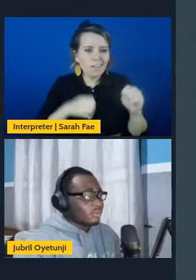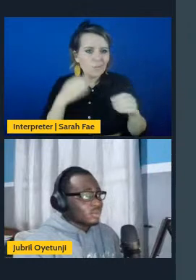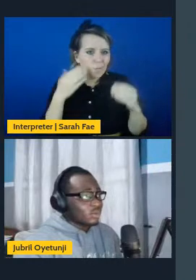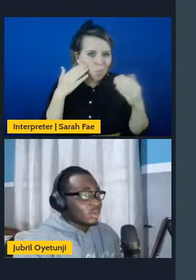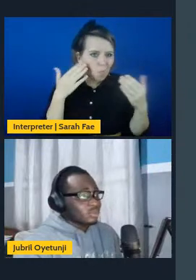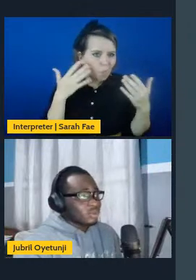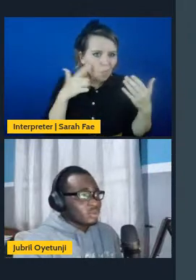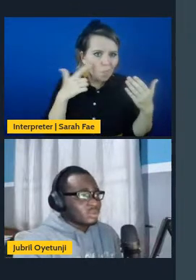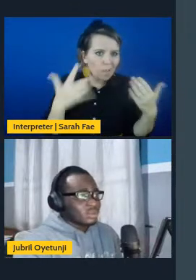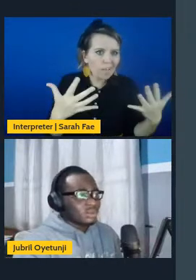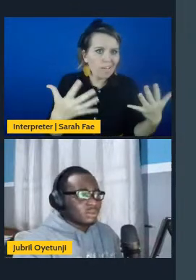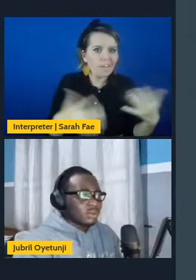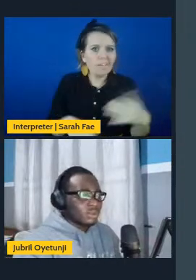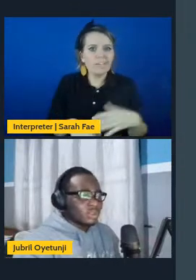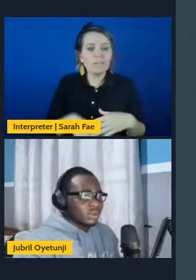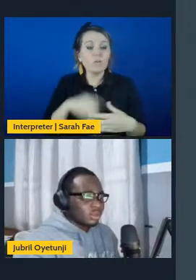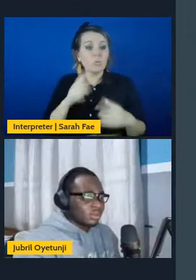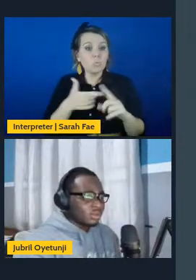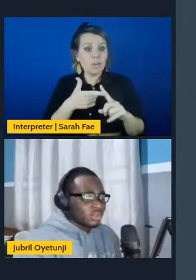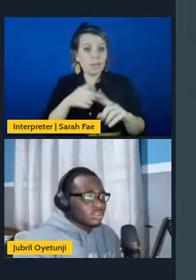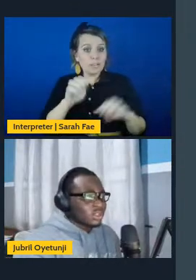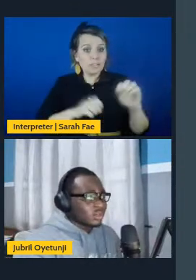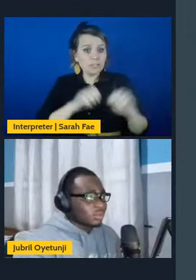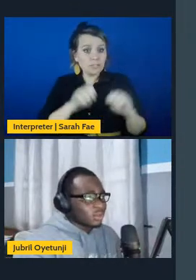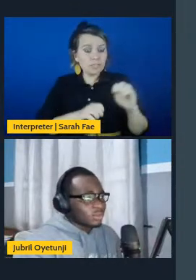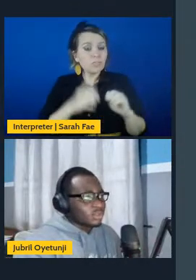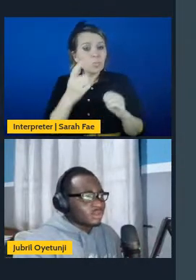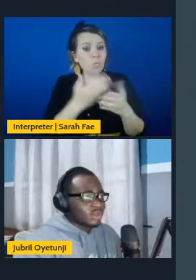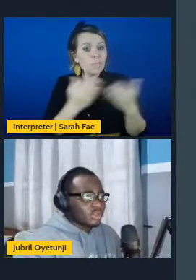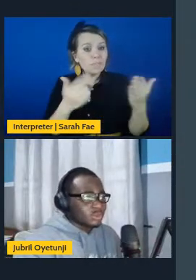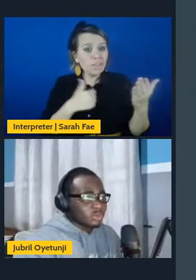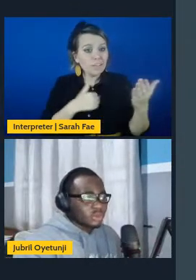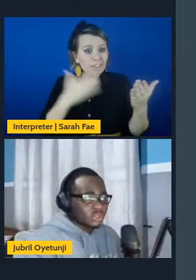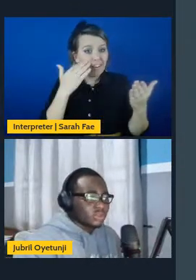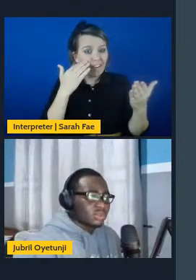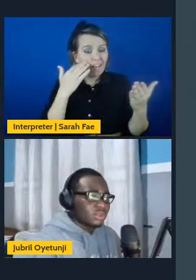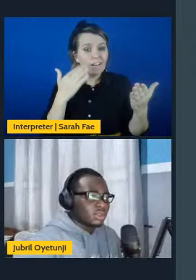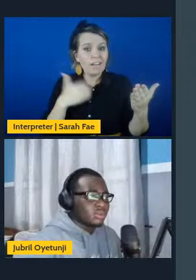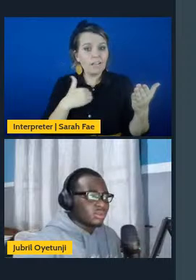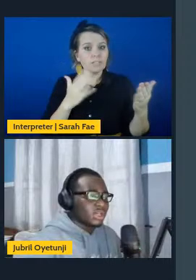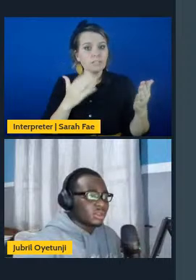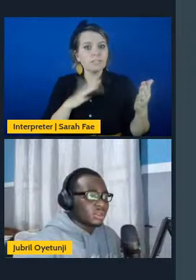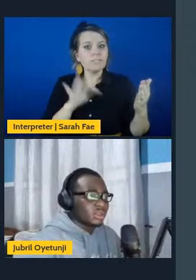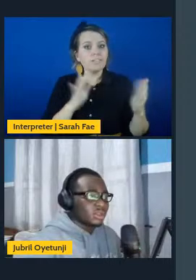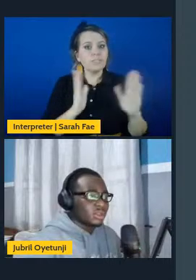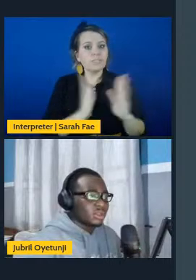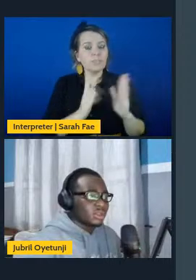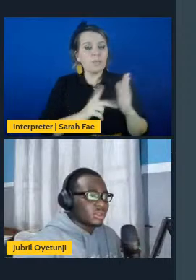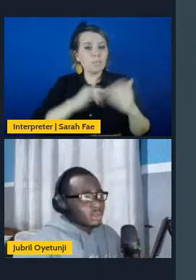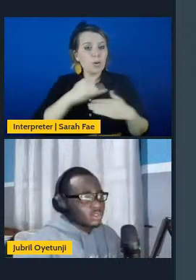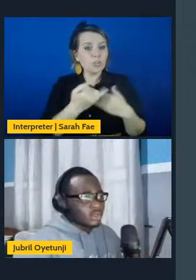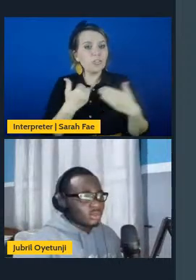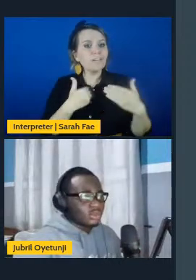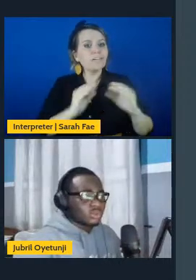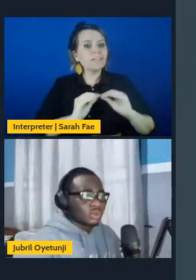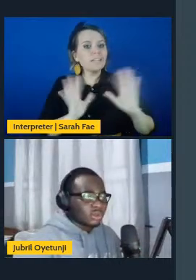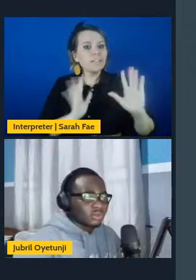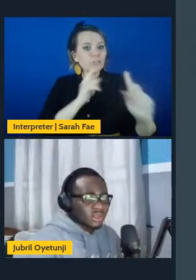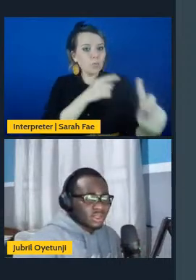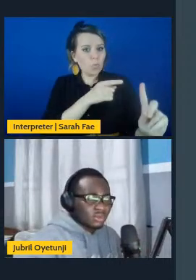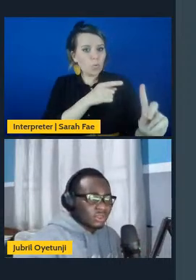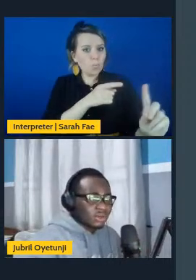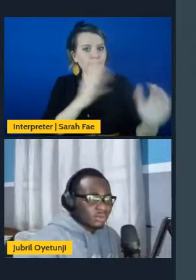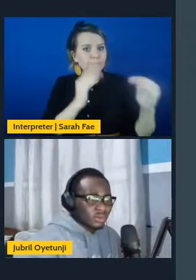So when experimenting, one of the things I had in mind was to find a small project that had a clear goal. The second was small enough that I